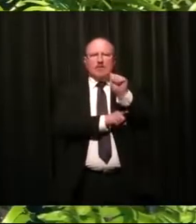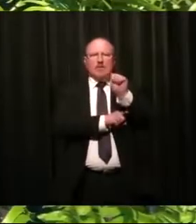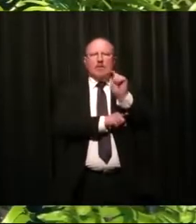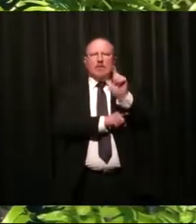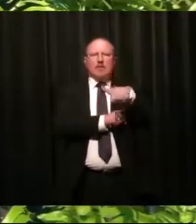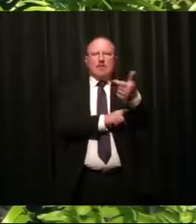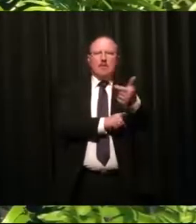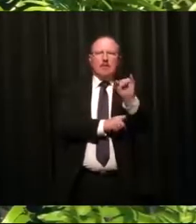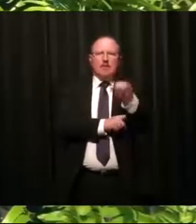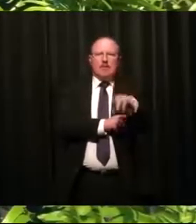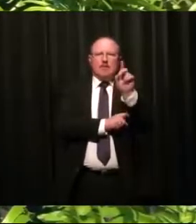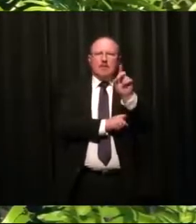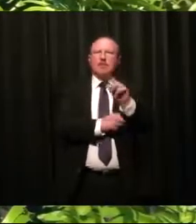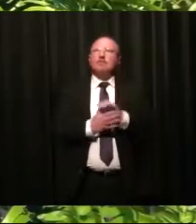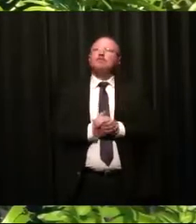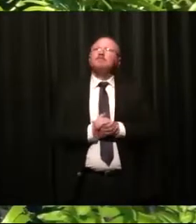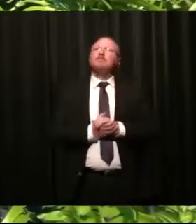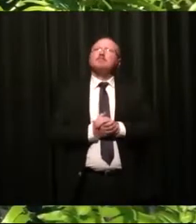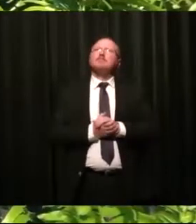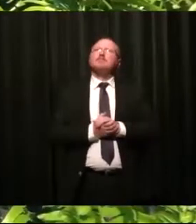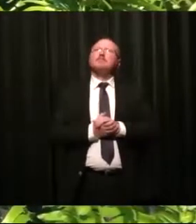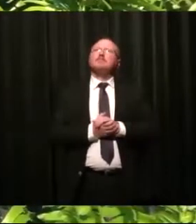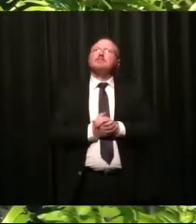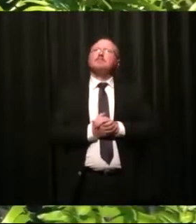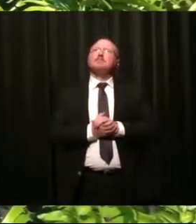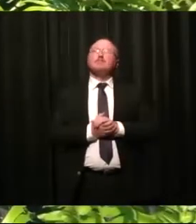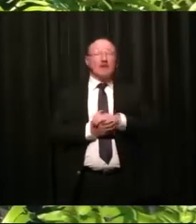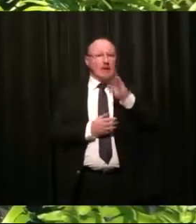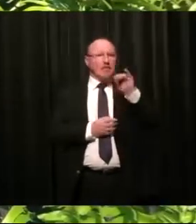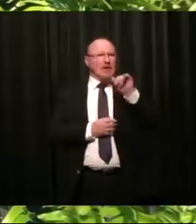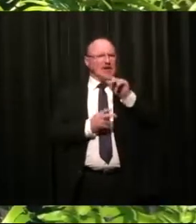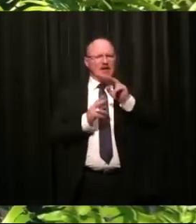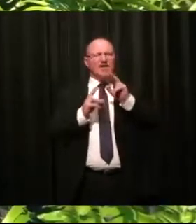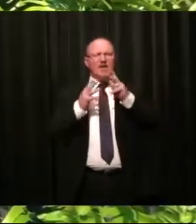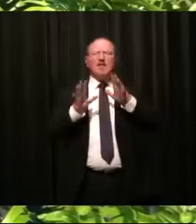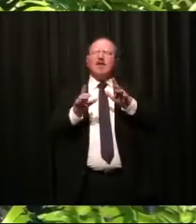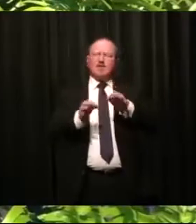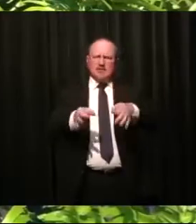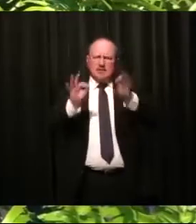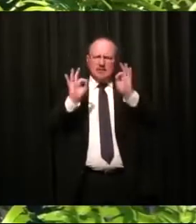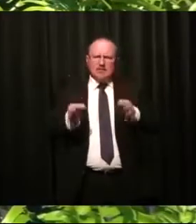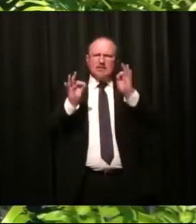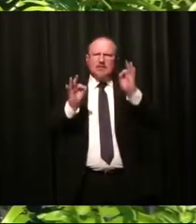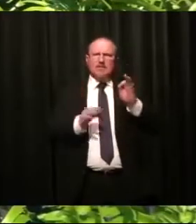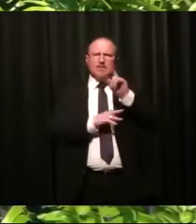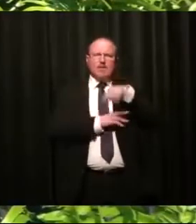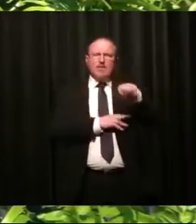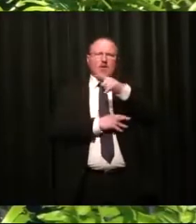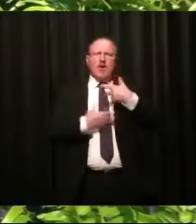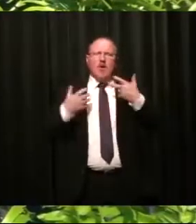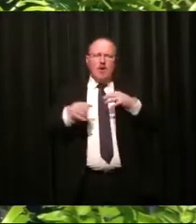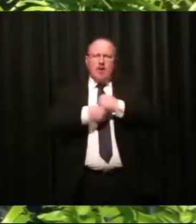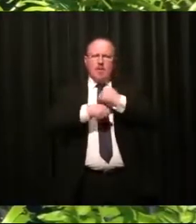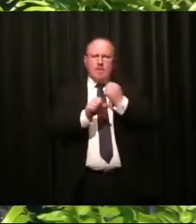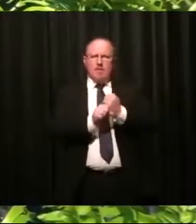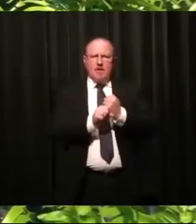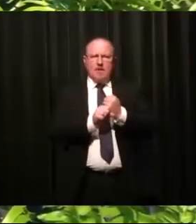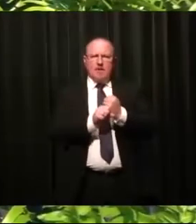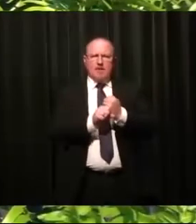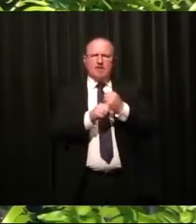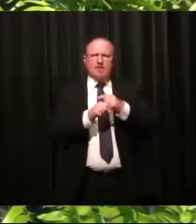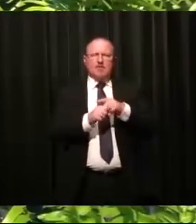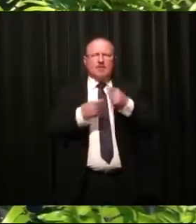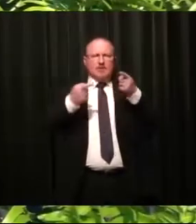States, and then Indiana. And by the very nature of the decision that you had already